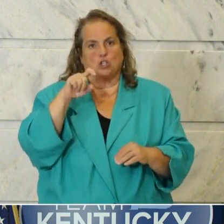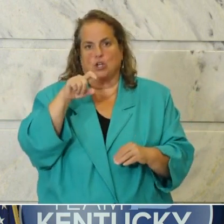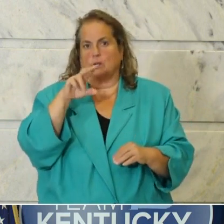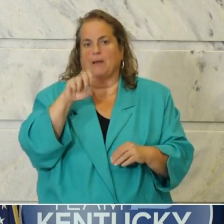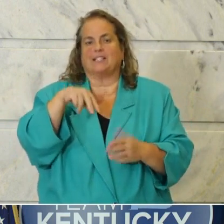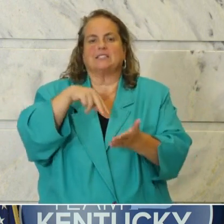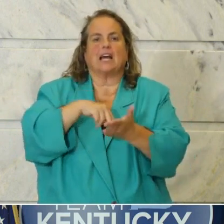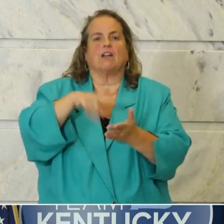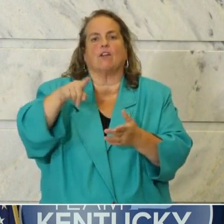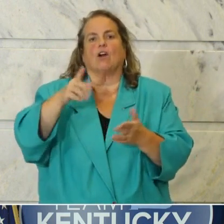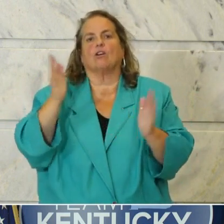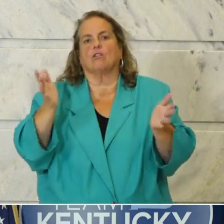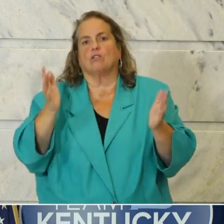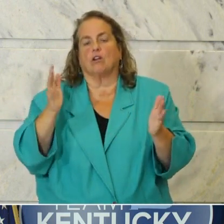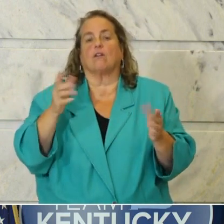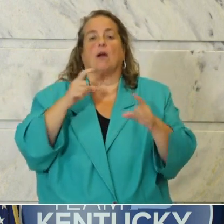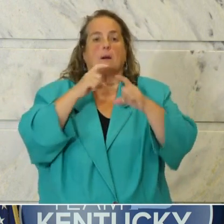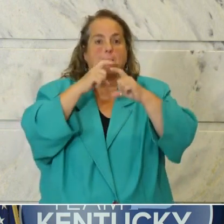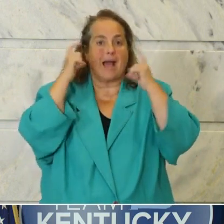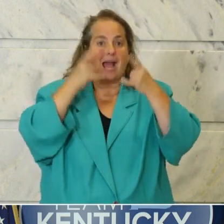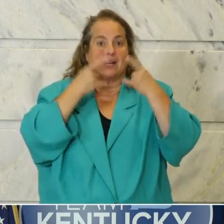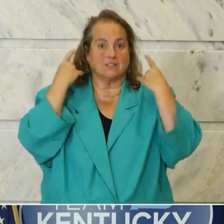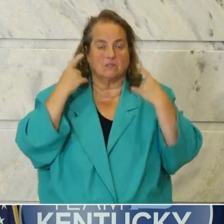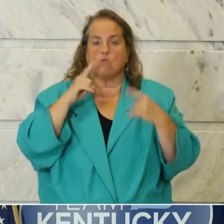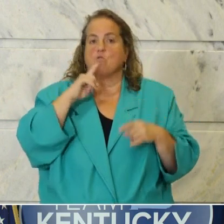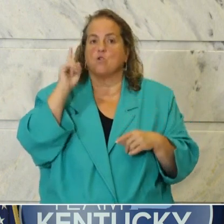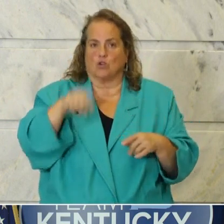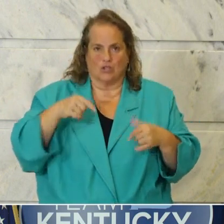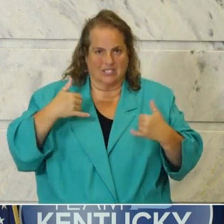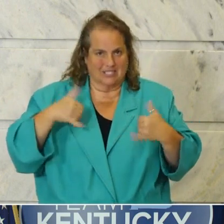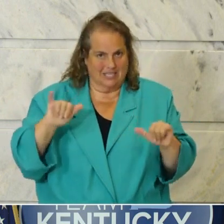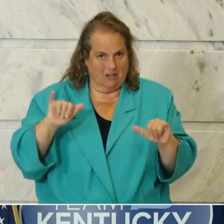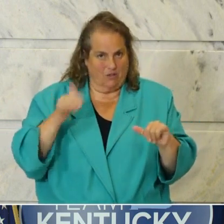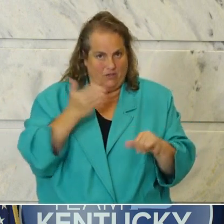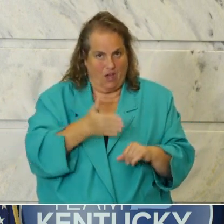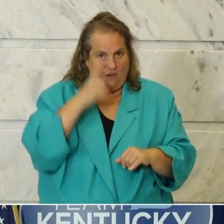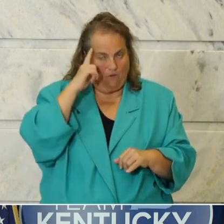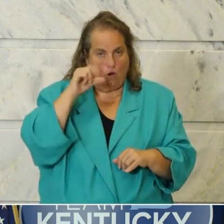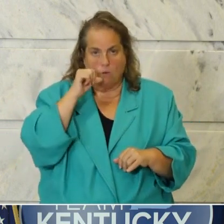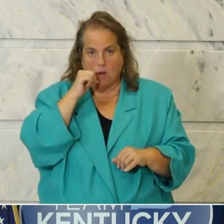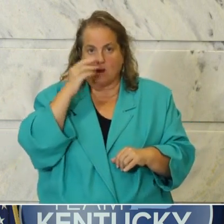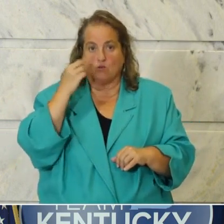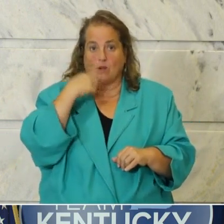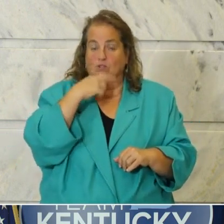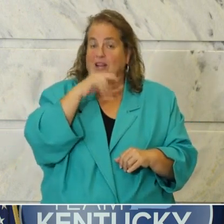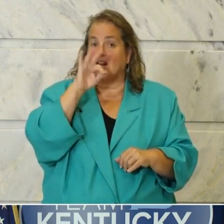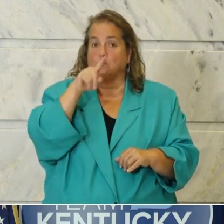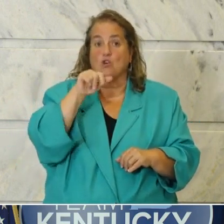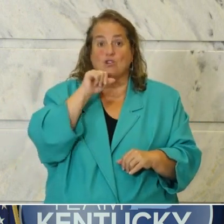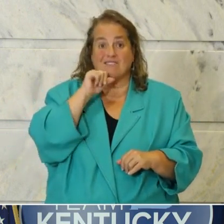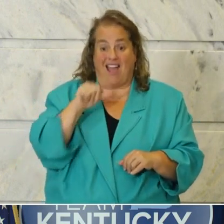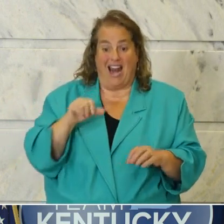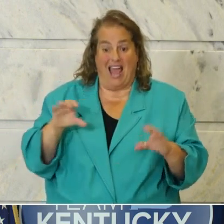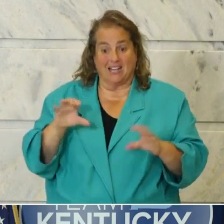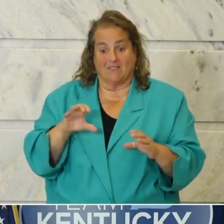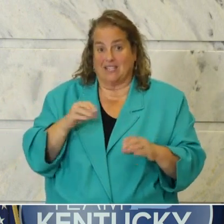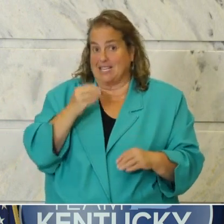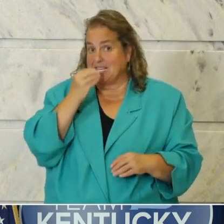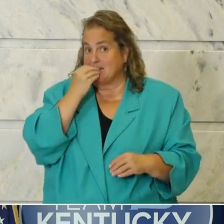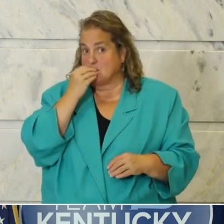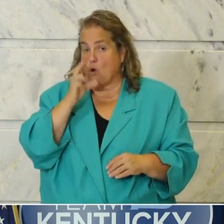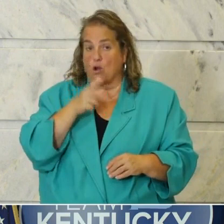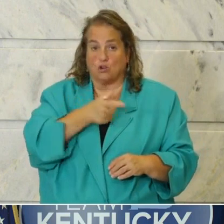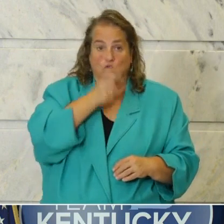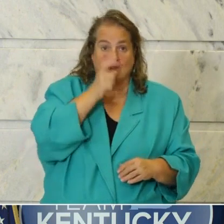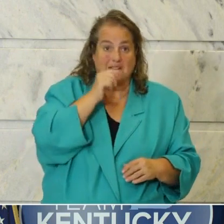congregating. The mask order is still in effect for bars and restaurants, which means if you're not actively eating or drinking at